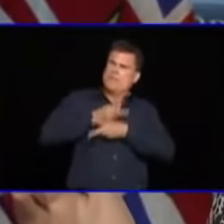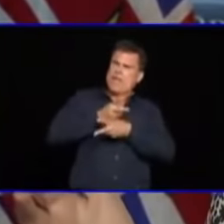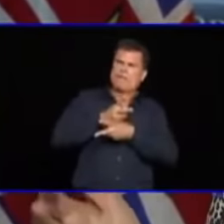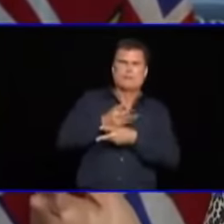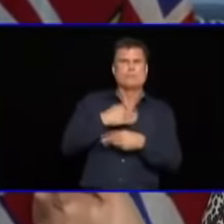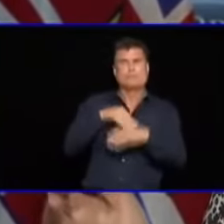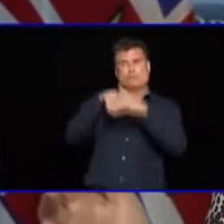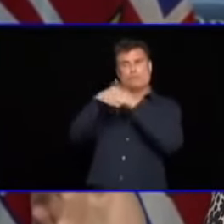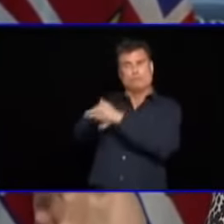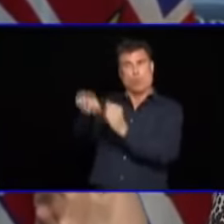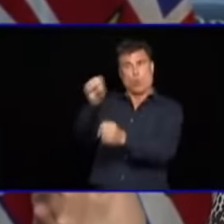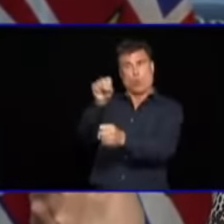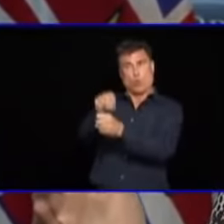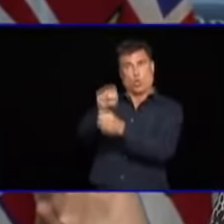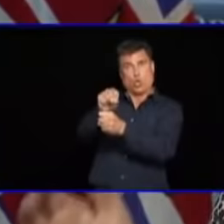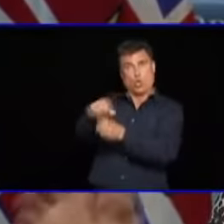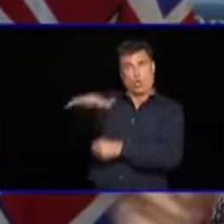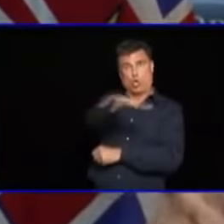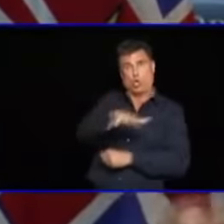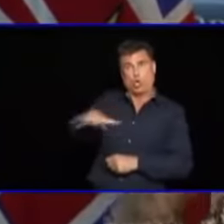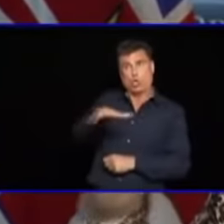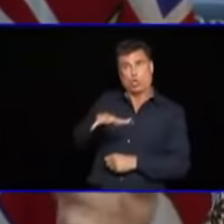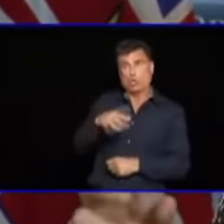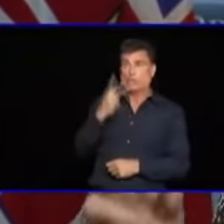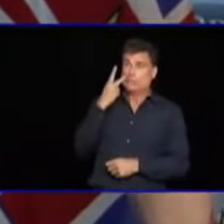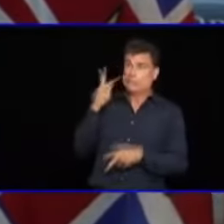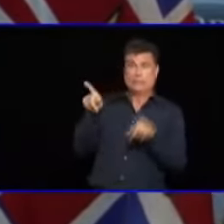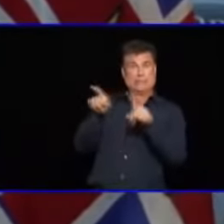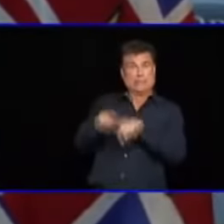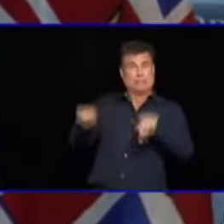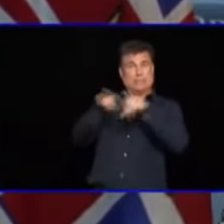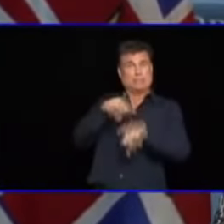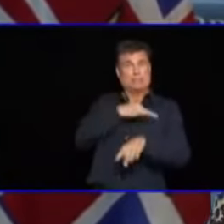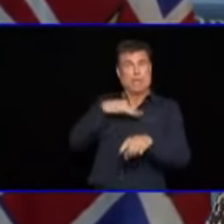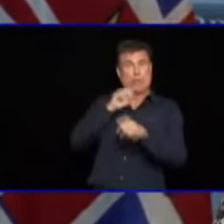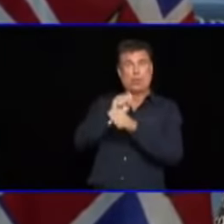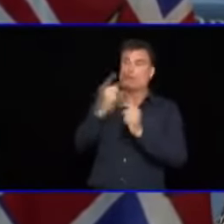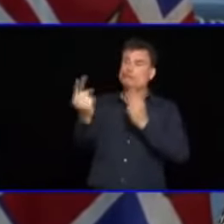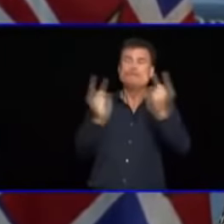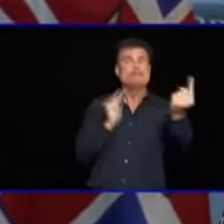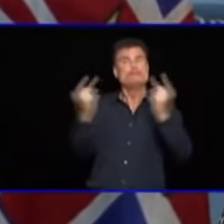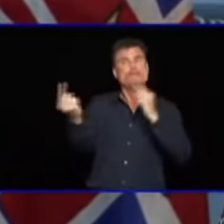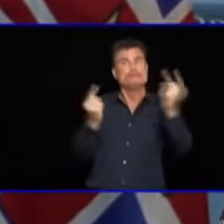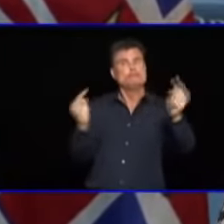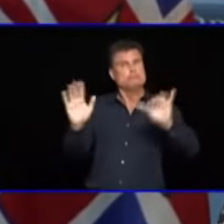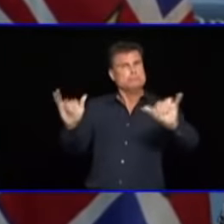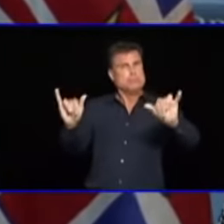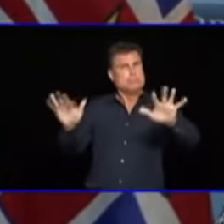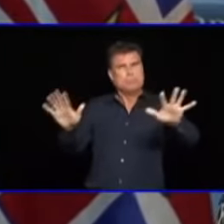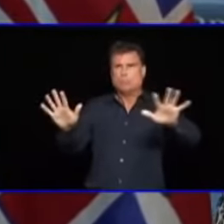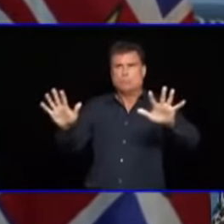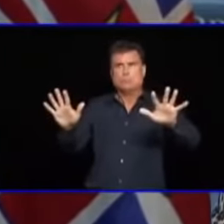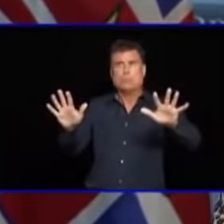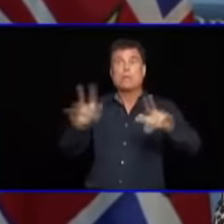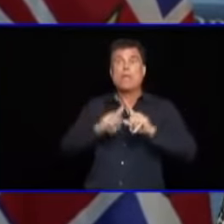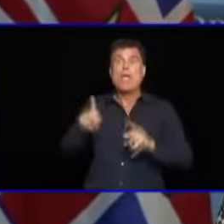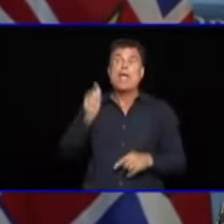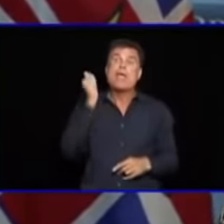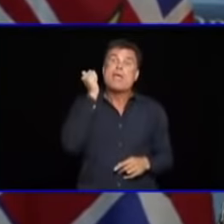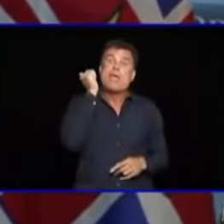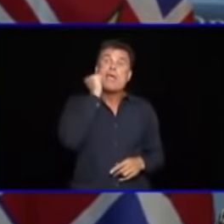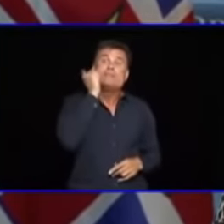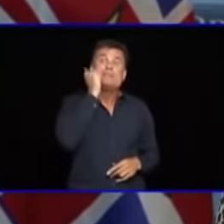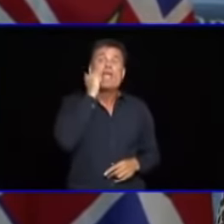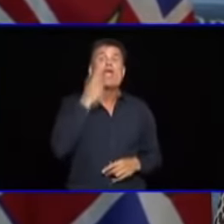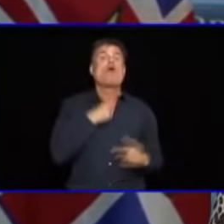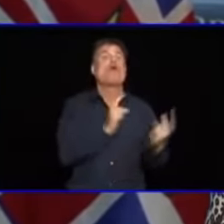each other safe by making sure that we're not having contacts that are unsafe with lots of people. Close face-to-face contact